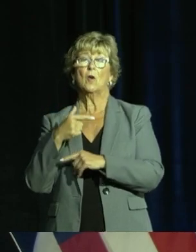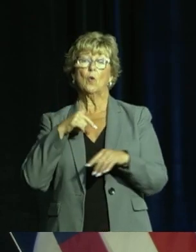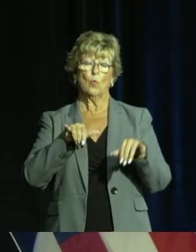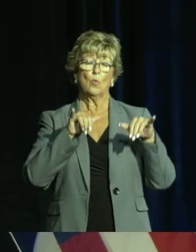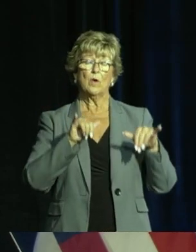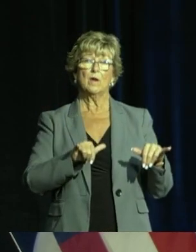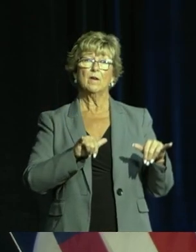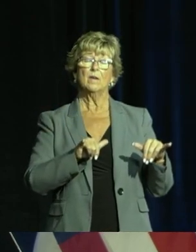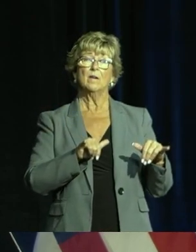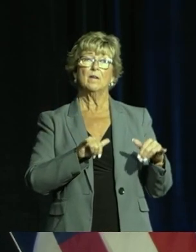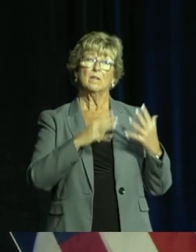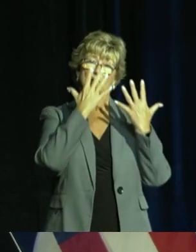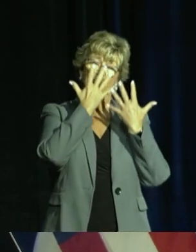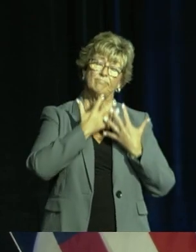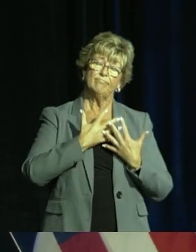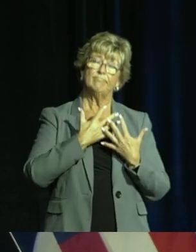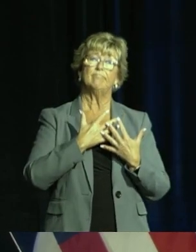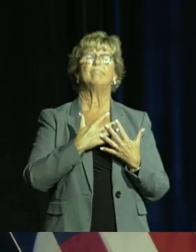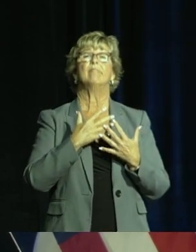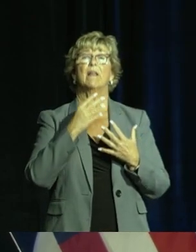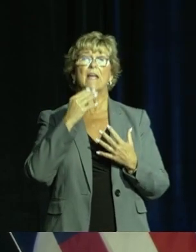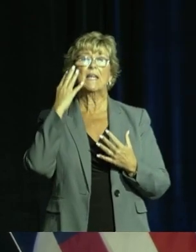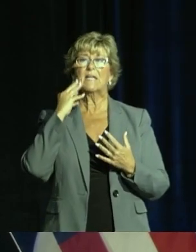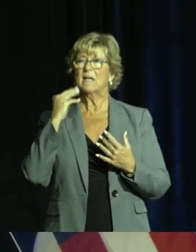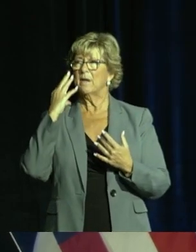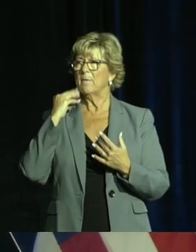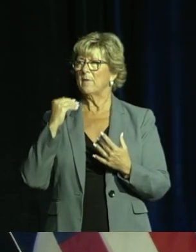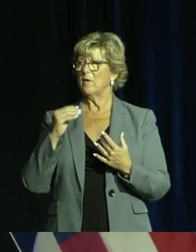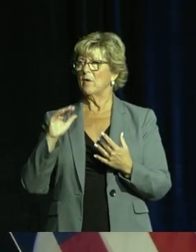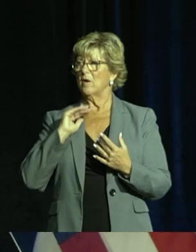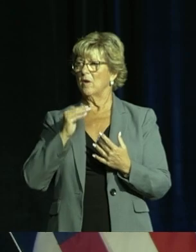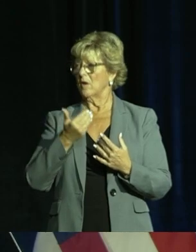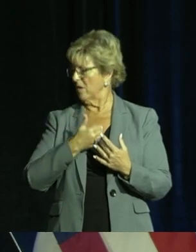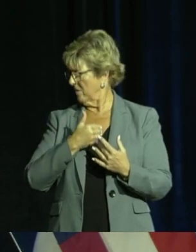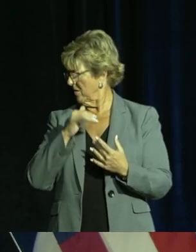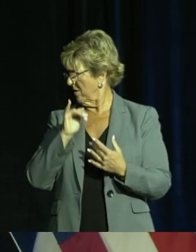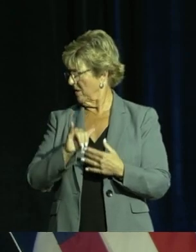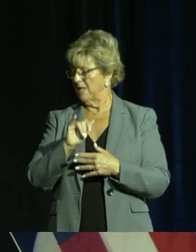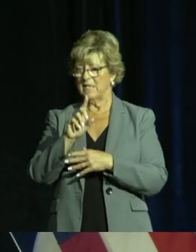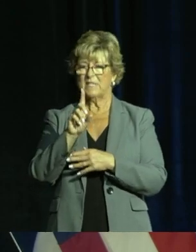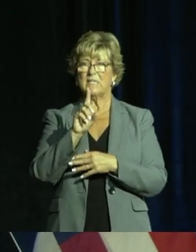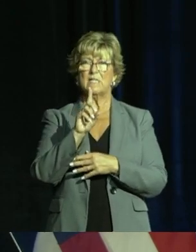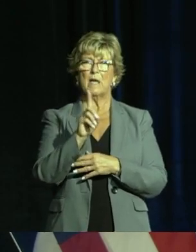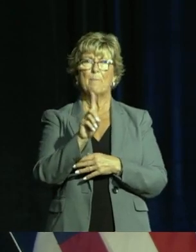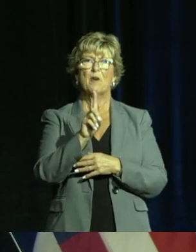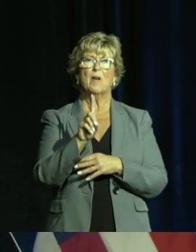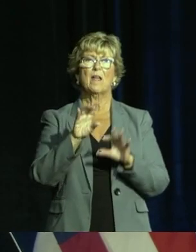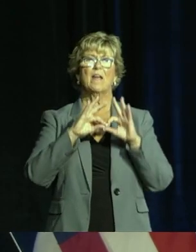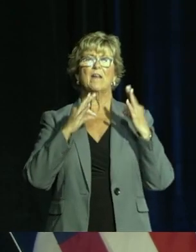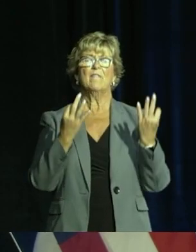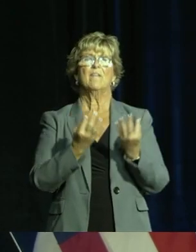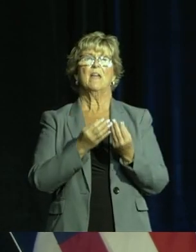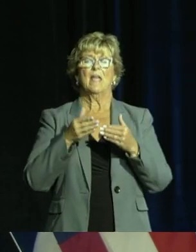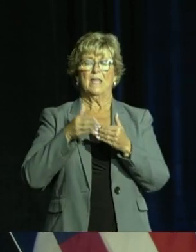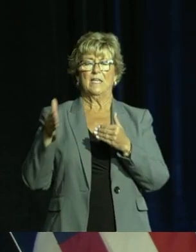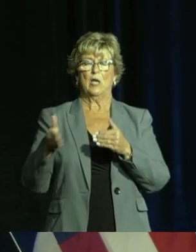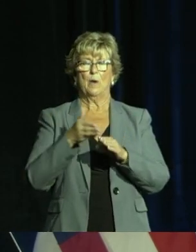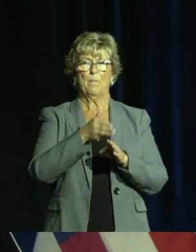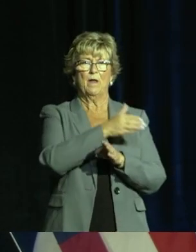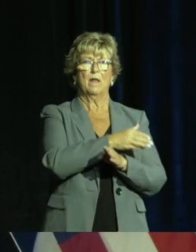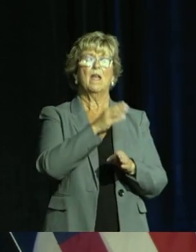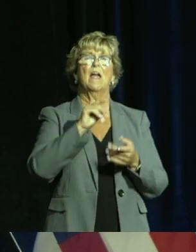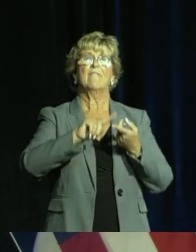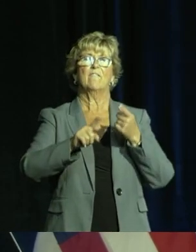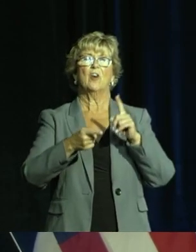great grief and the gravest fears of our fellow Democrats, families, neighbors, and